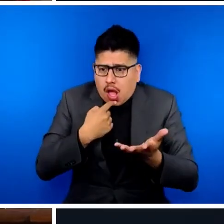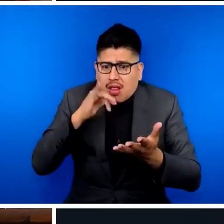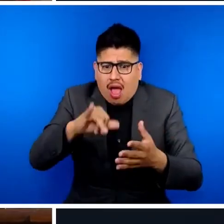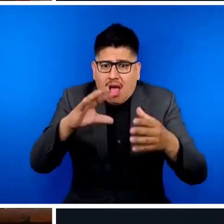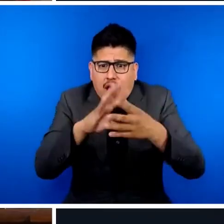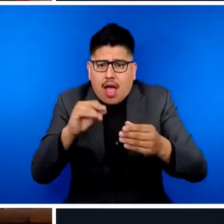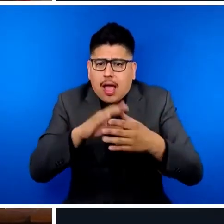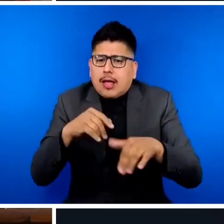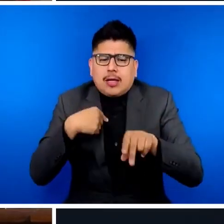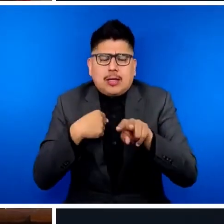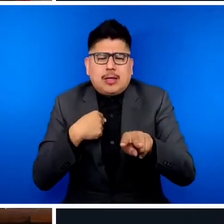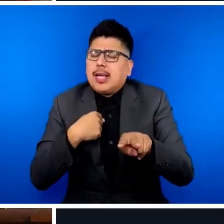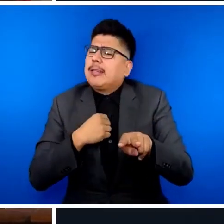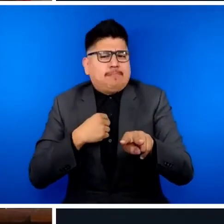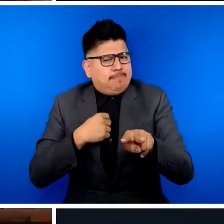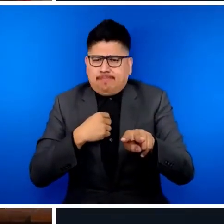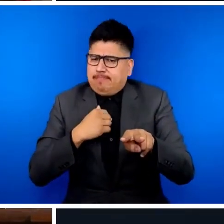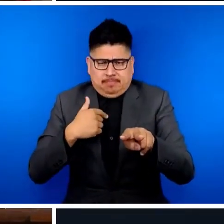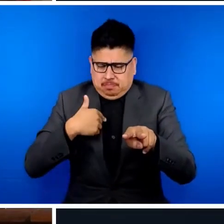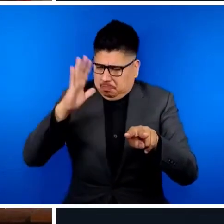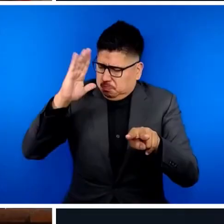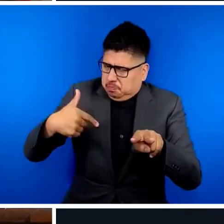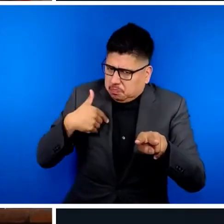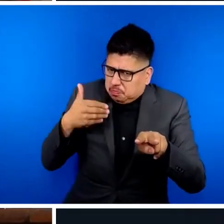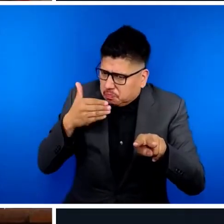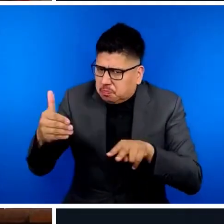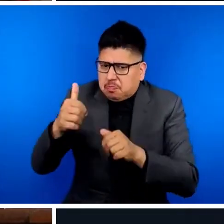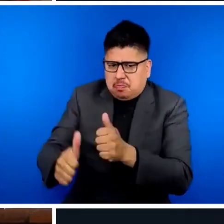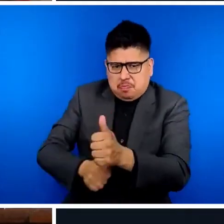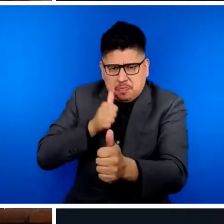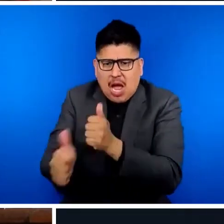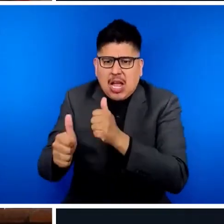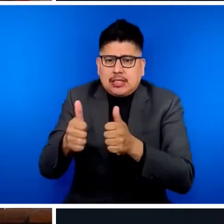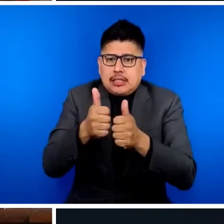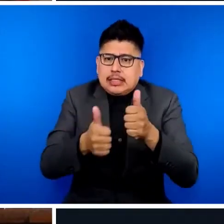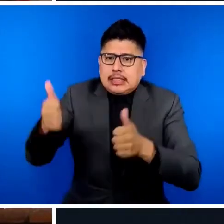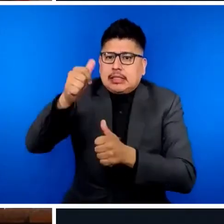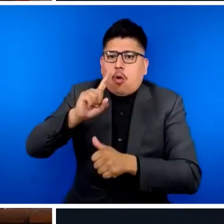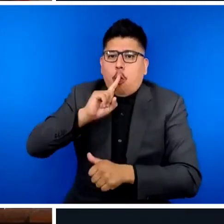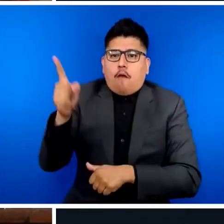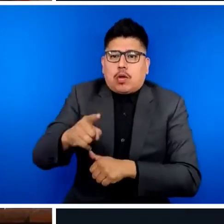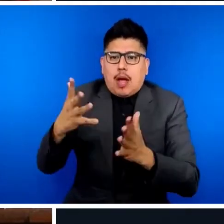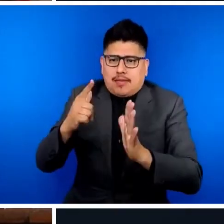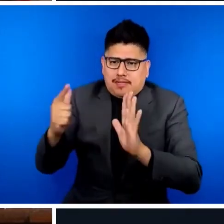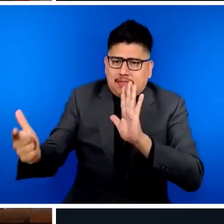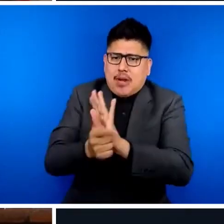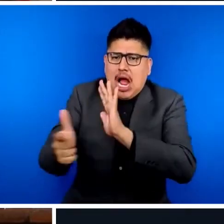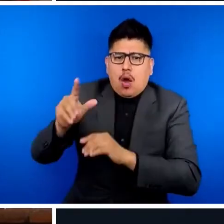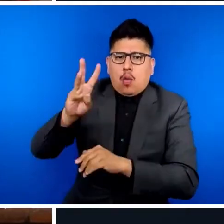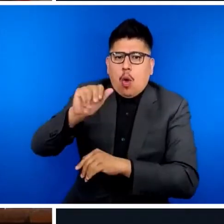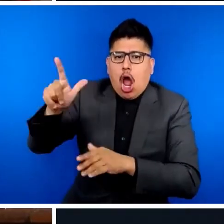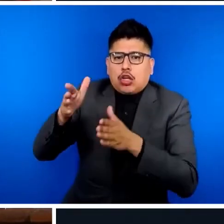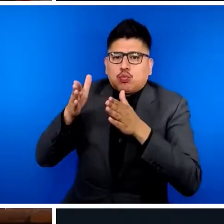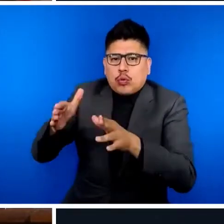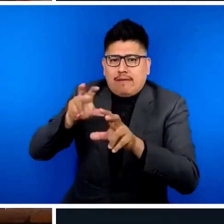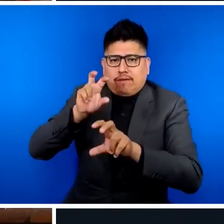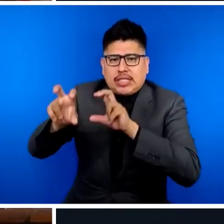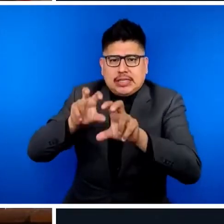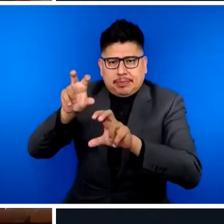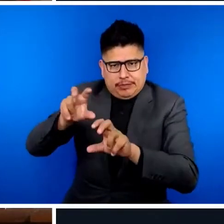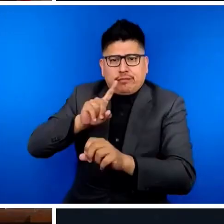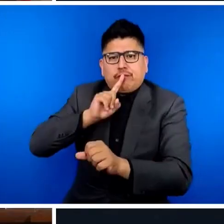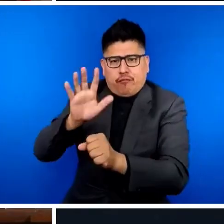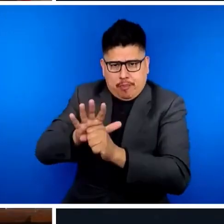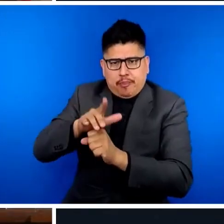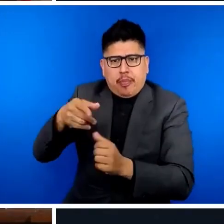signed executive order to ban large Wall Street investment firms from buying up in the thousands